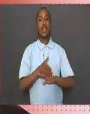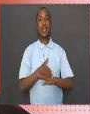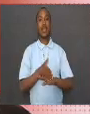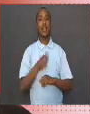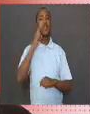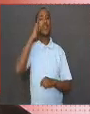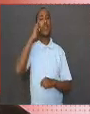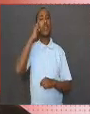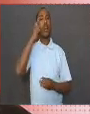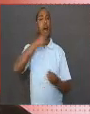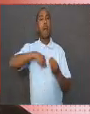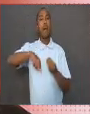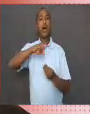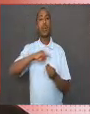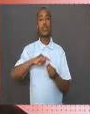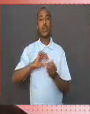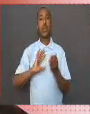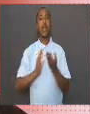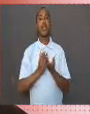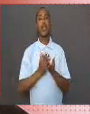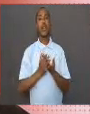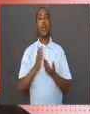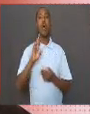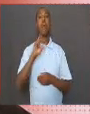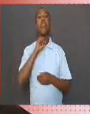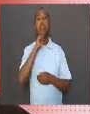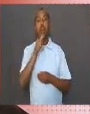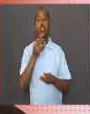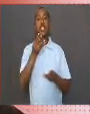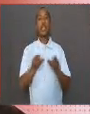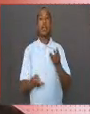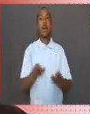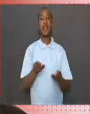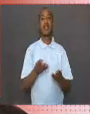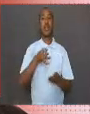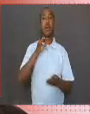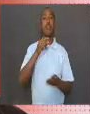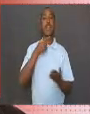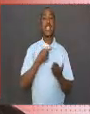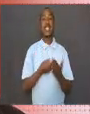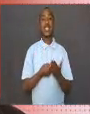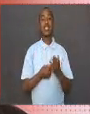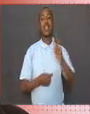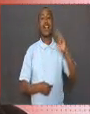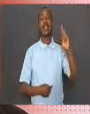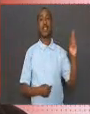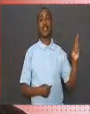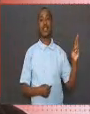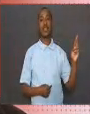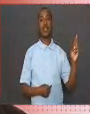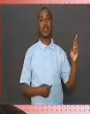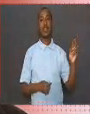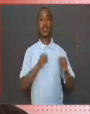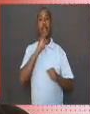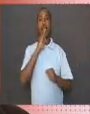Then think about whether or not the mass of these